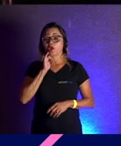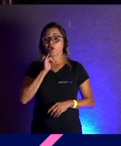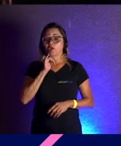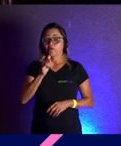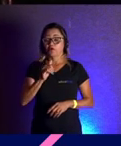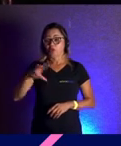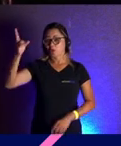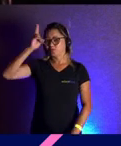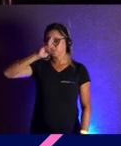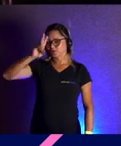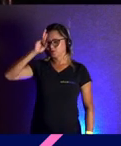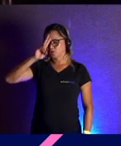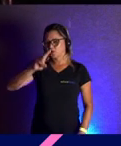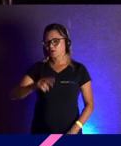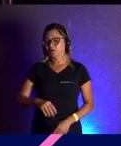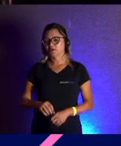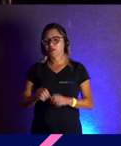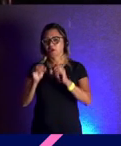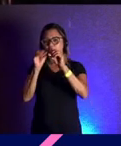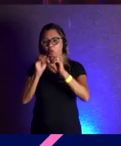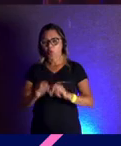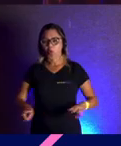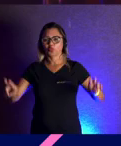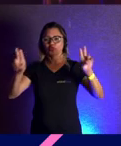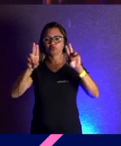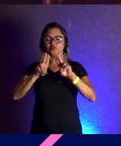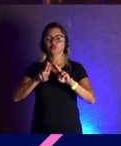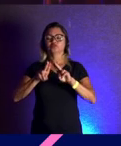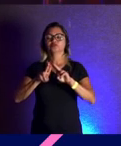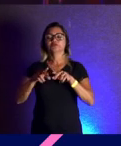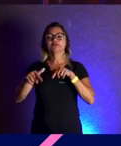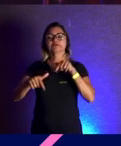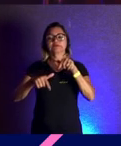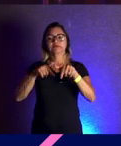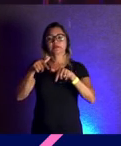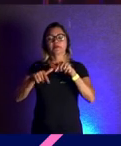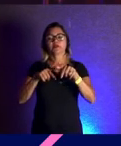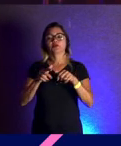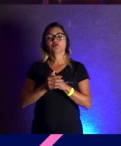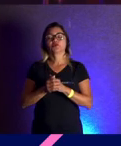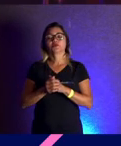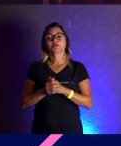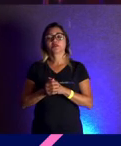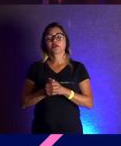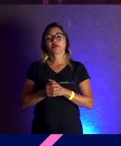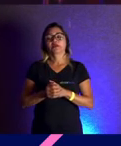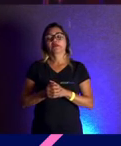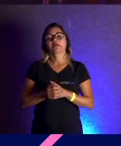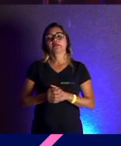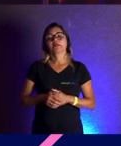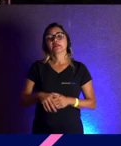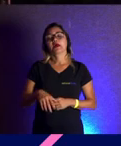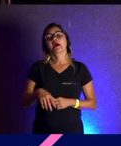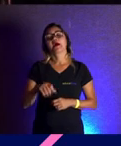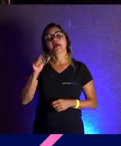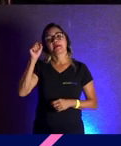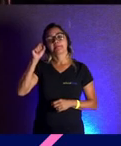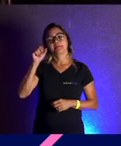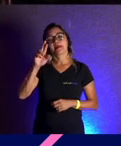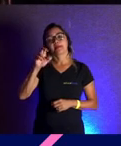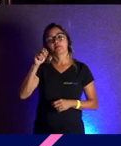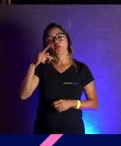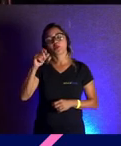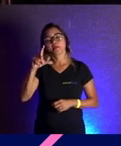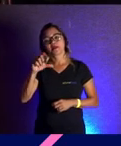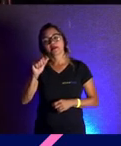The United Nations working in the Democratic Republic of the Congo, working on the most efficient project. The people,